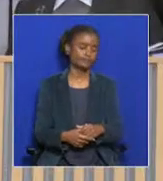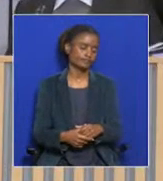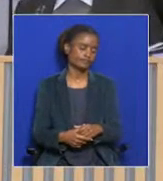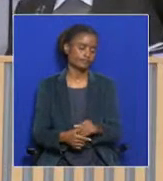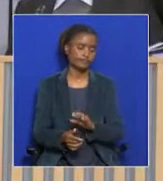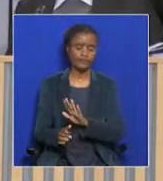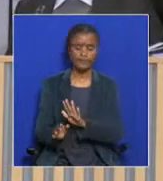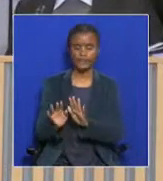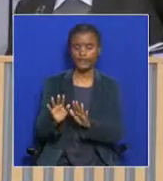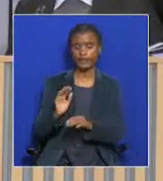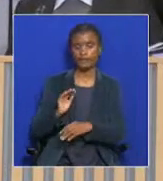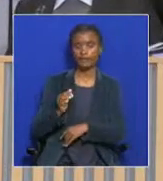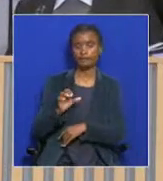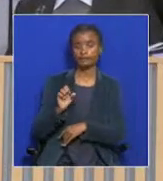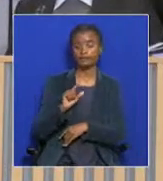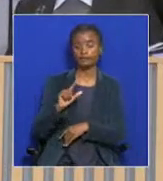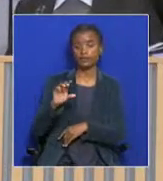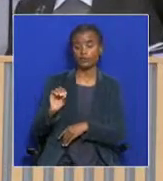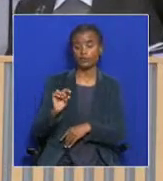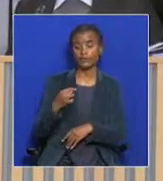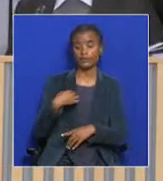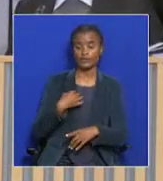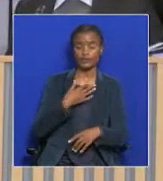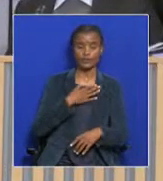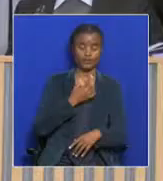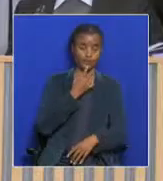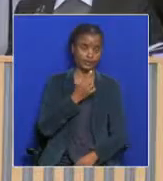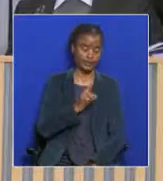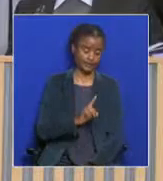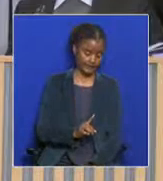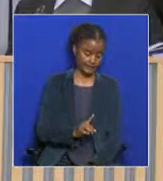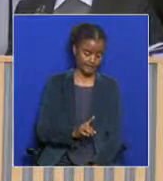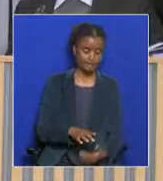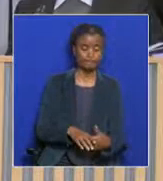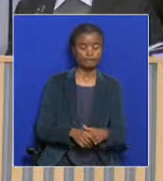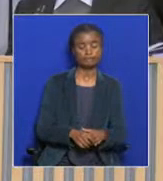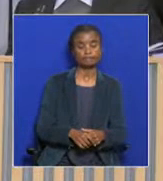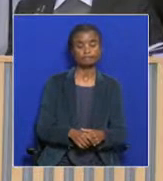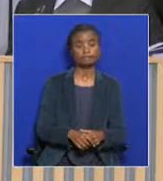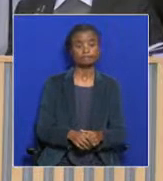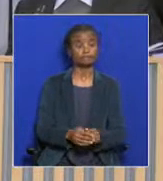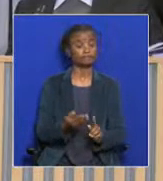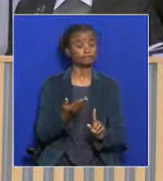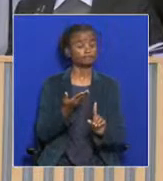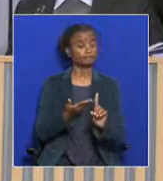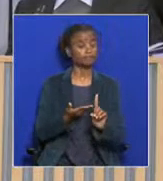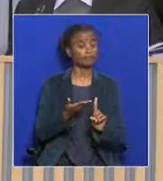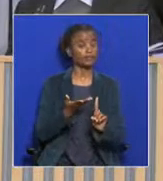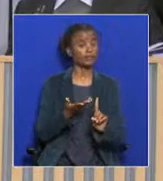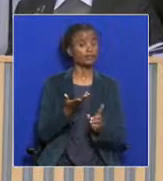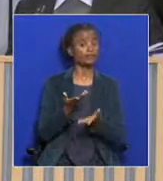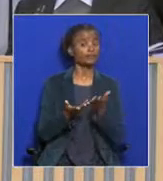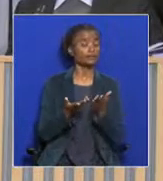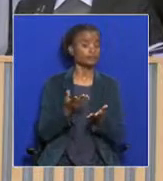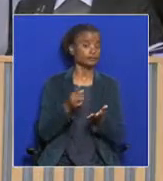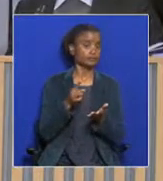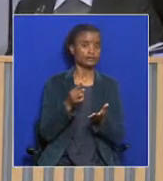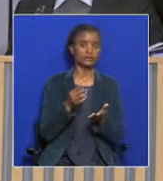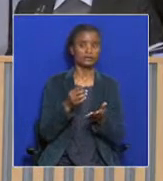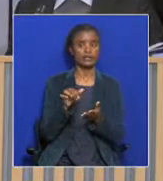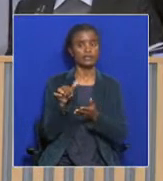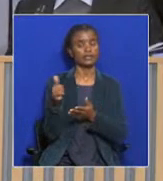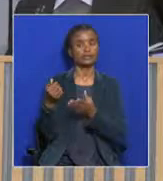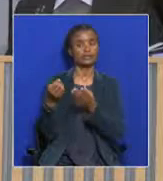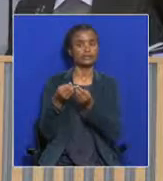that unless the Colonel comes up with something else, whether now or at any other